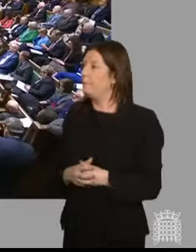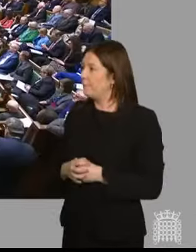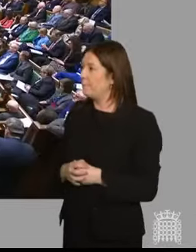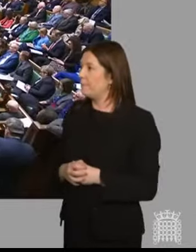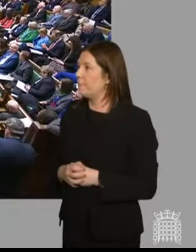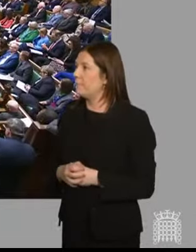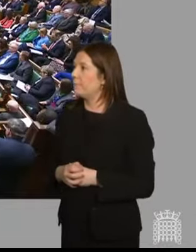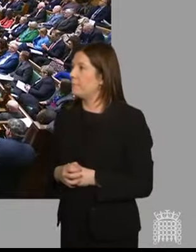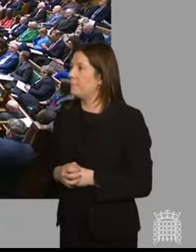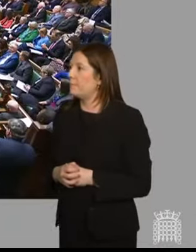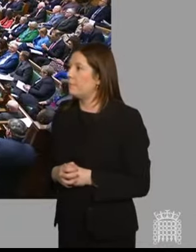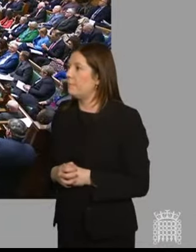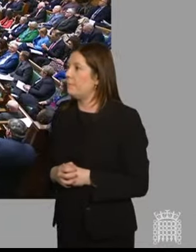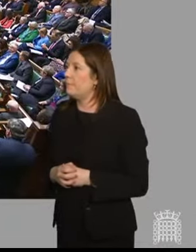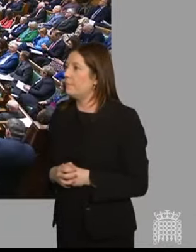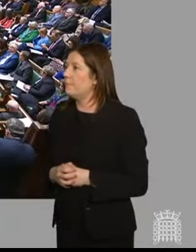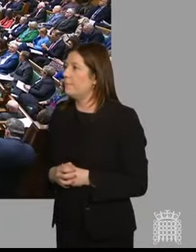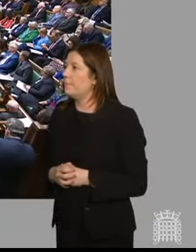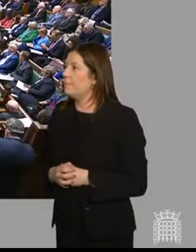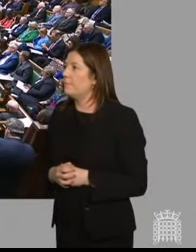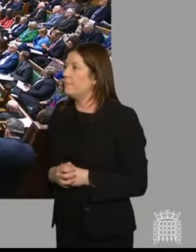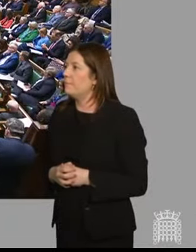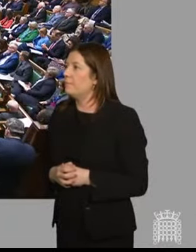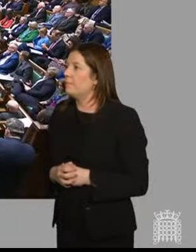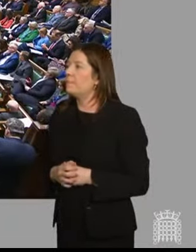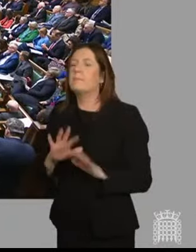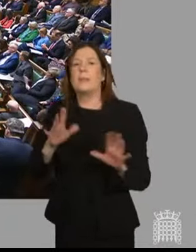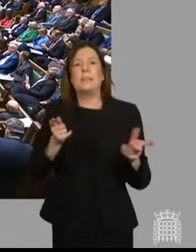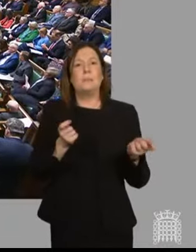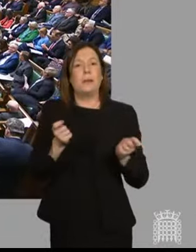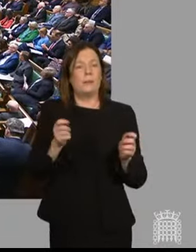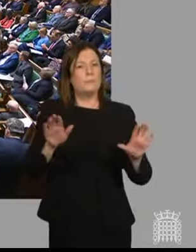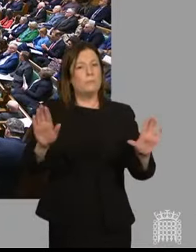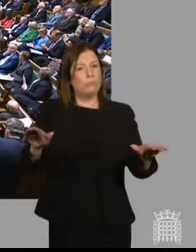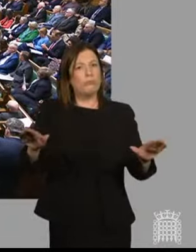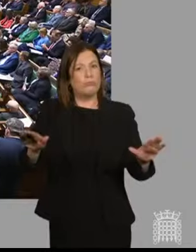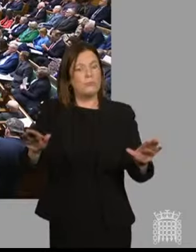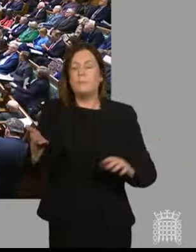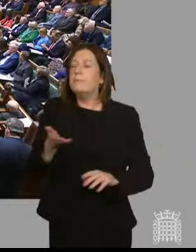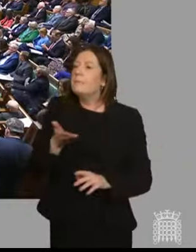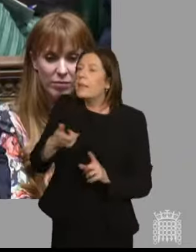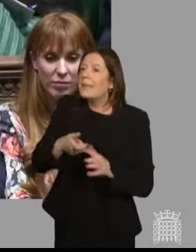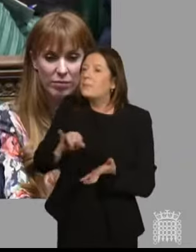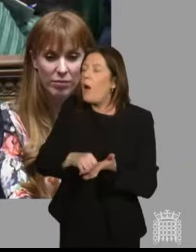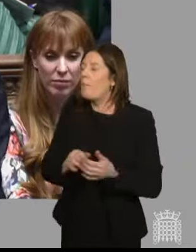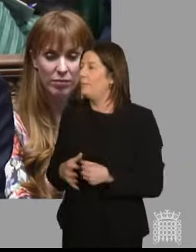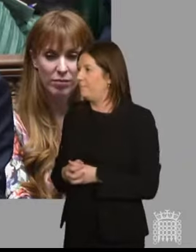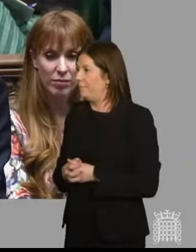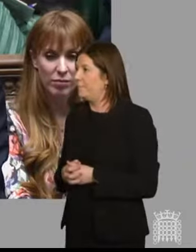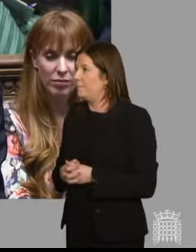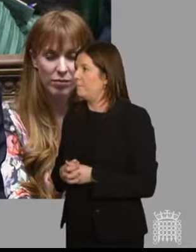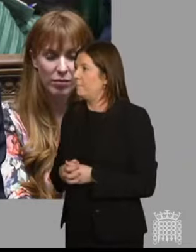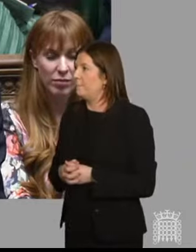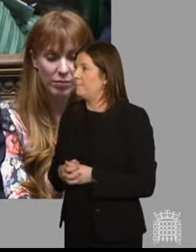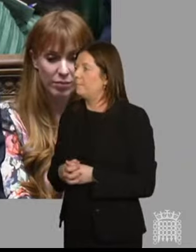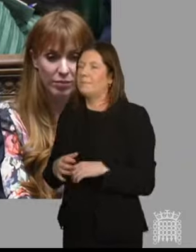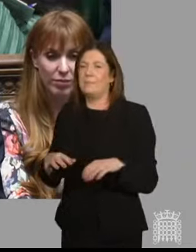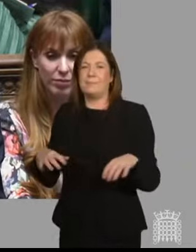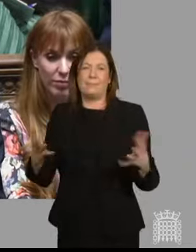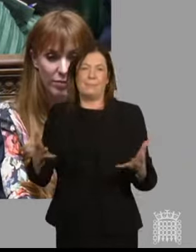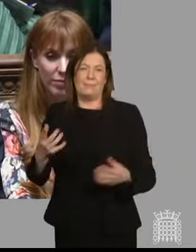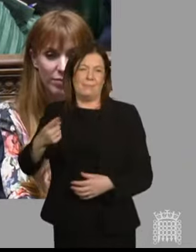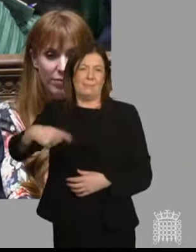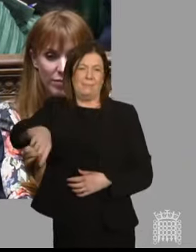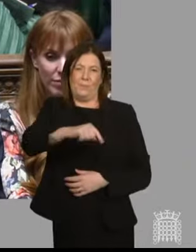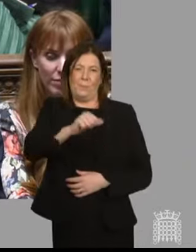I don't think we are. Keir Starmer. Mr. Speaker, we can all see what's happened here. Just like he knows the